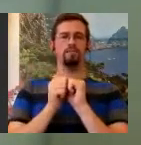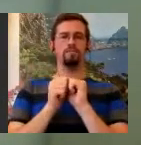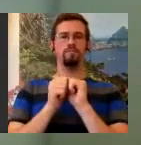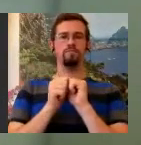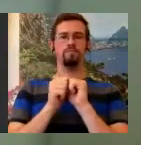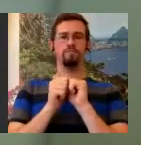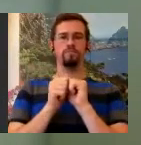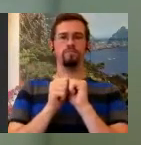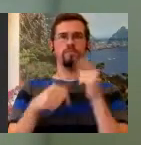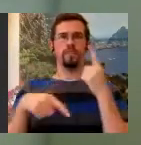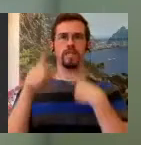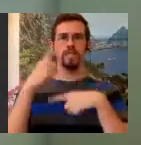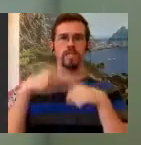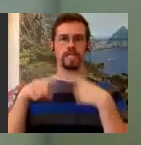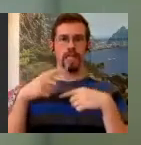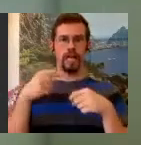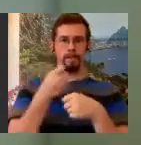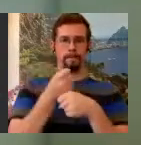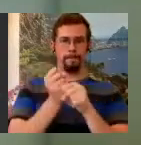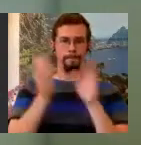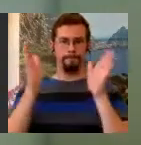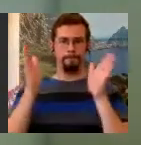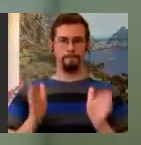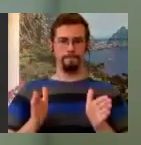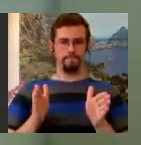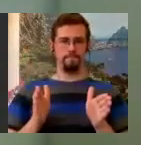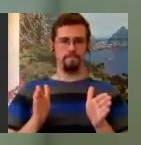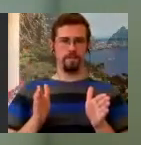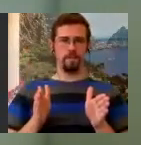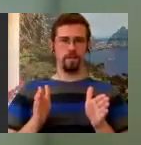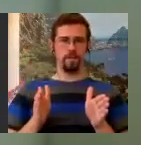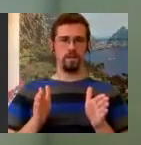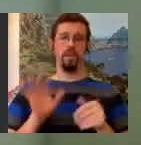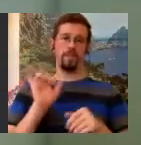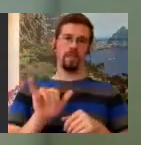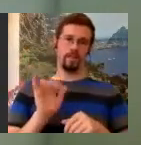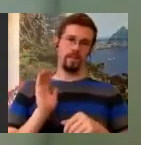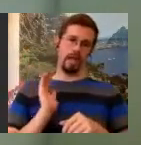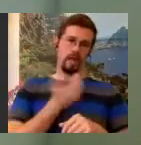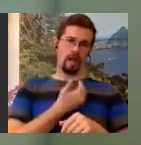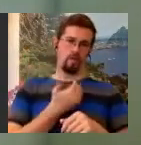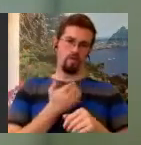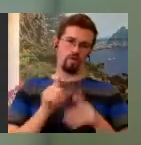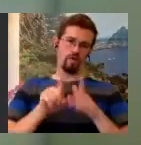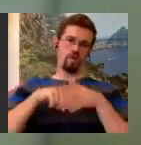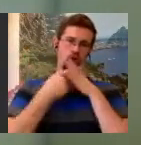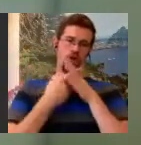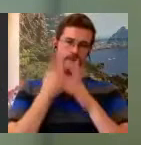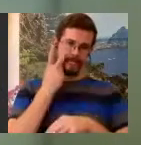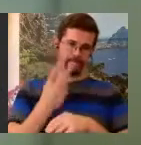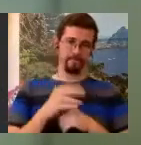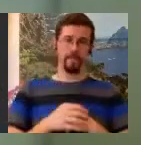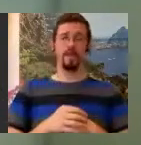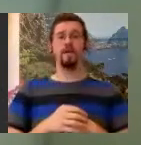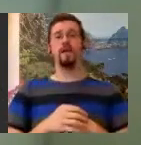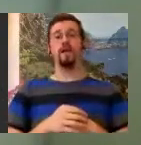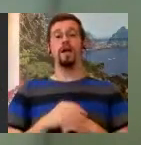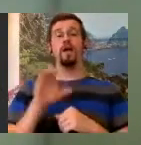the SignMaker, which was our starting point. As Claudia